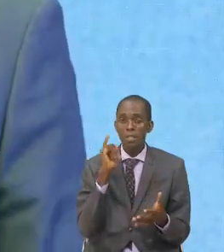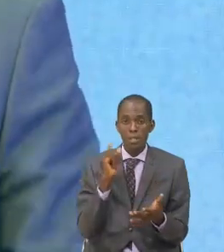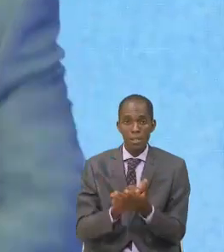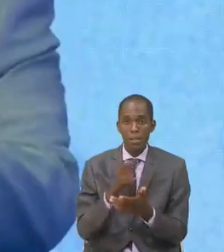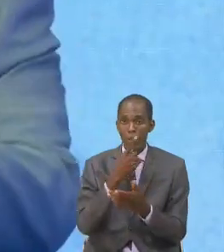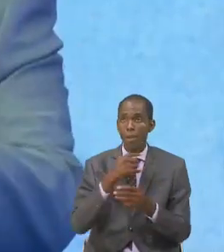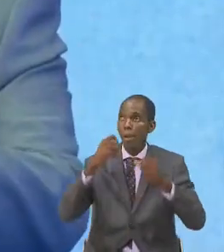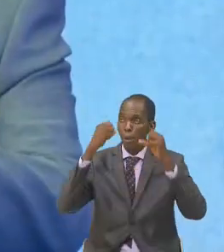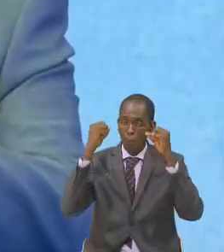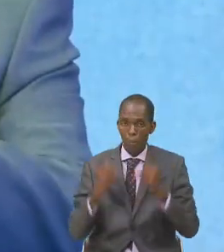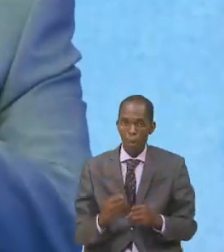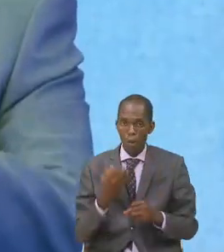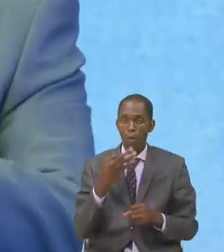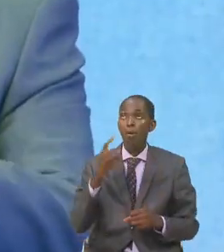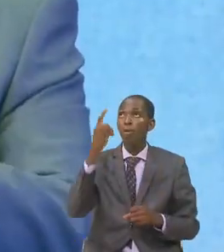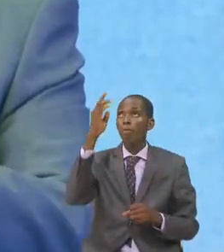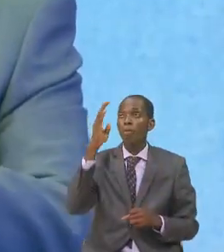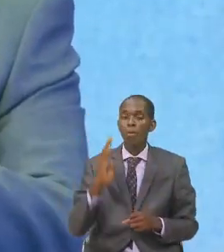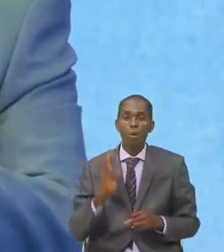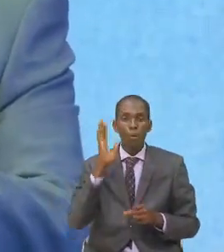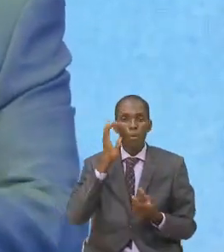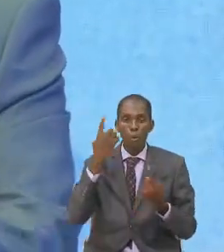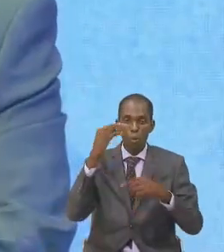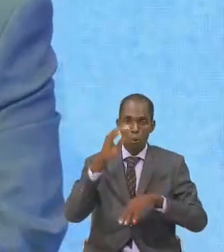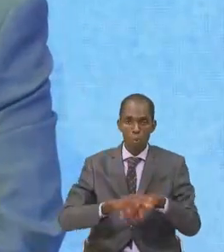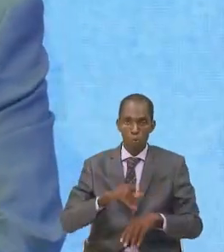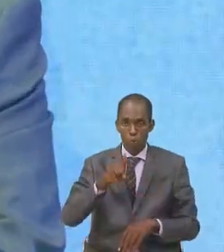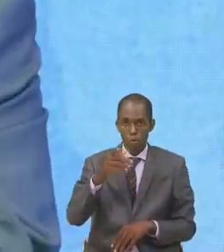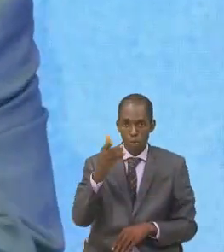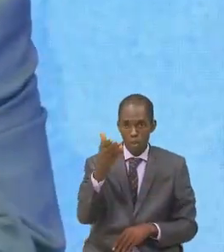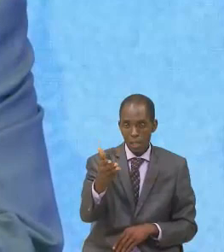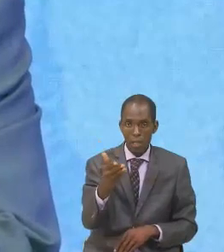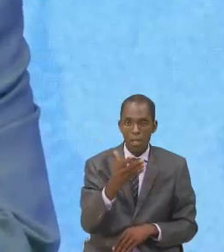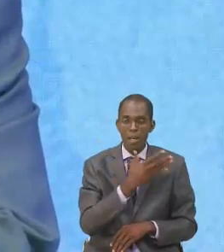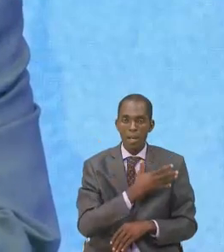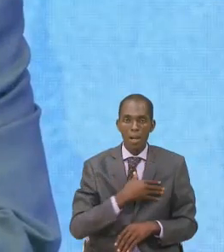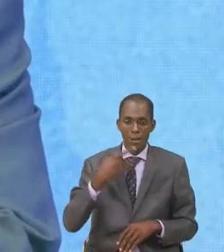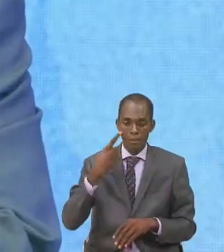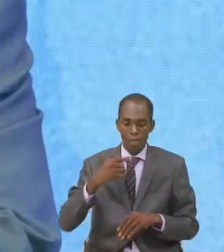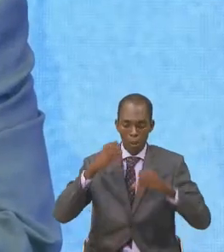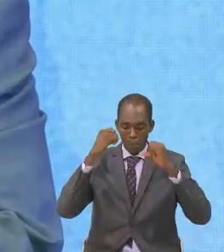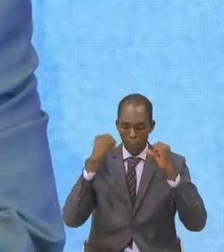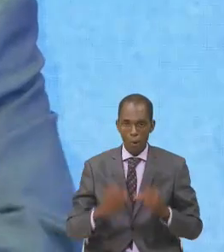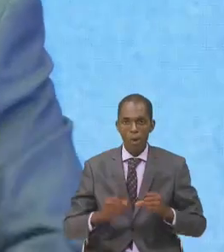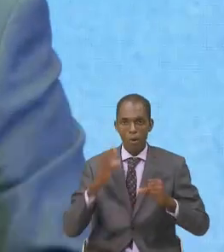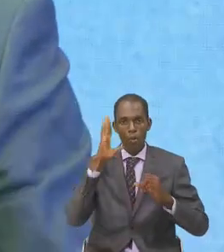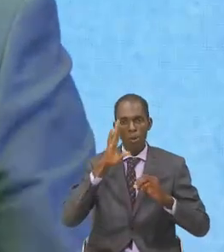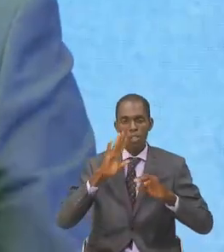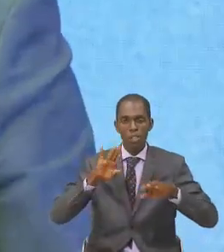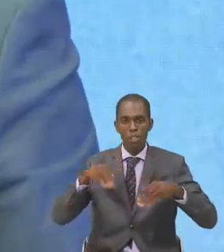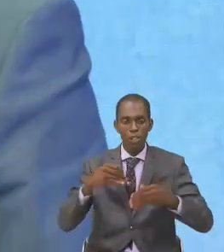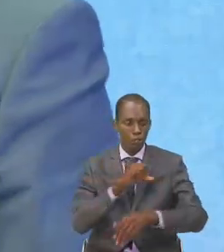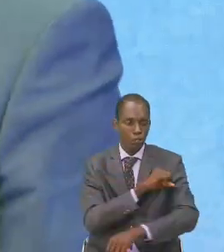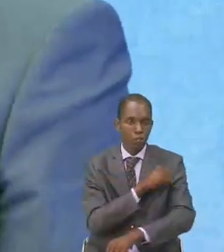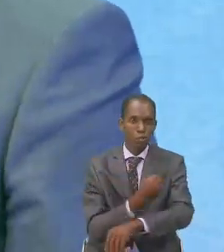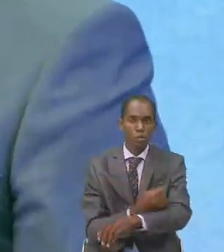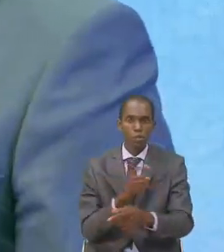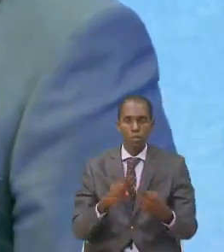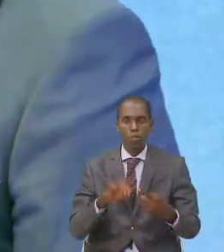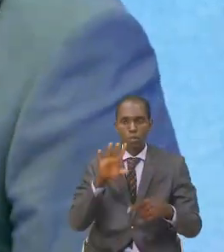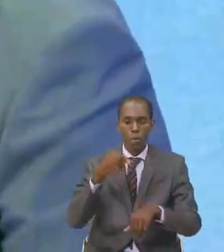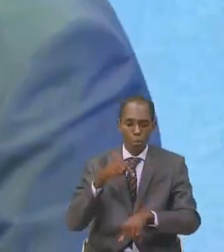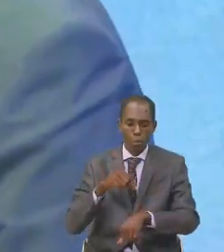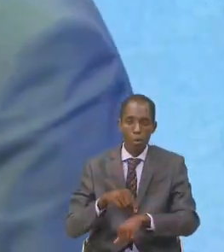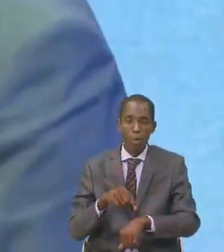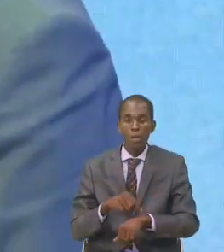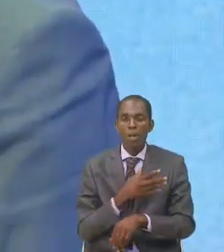sake. It is that the power will come upon you there, and the power